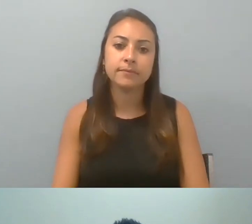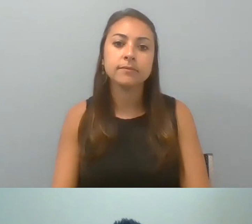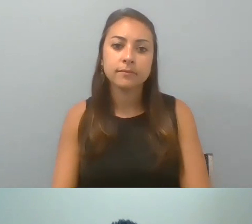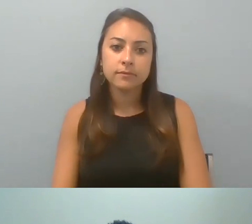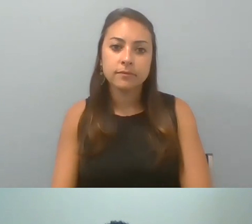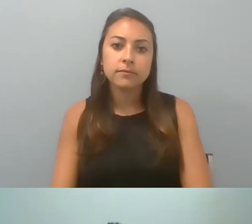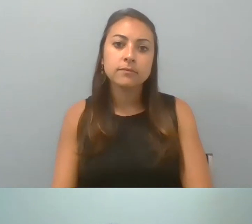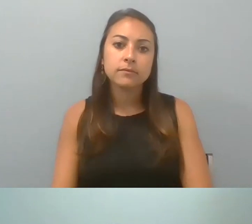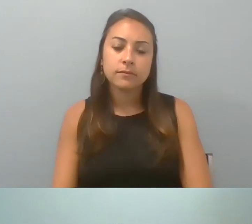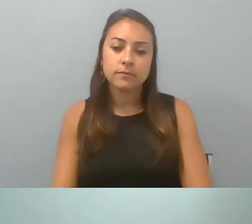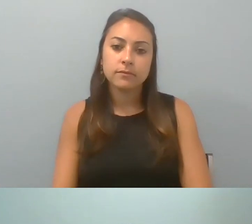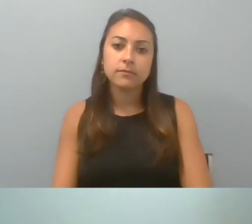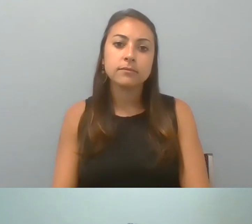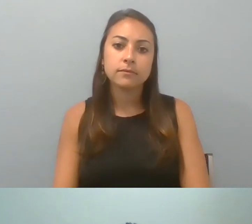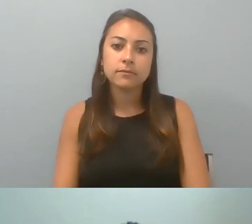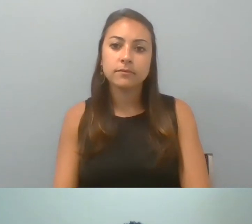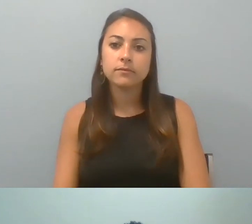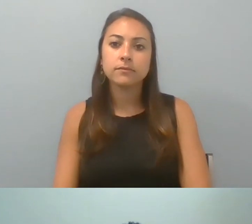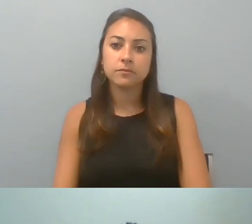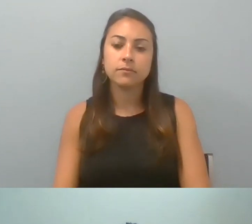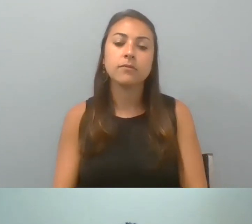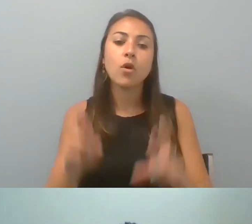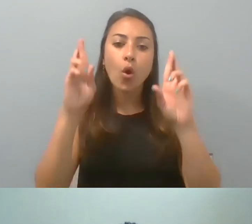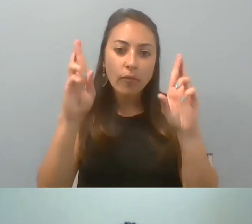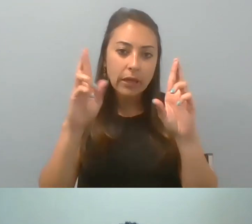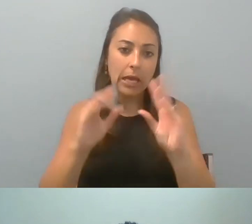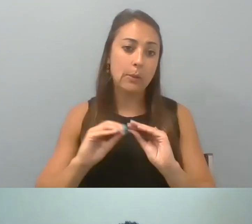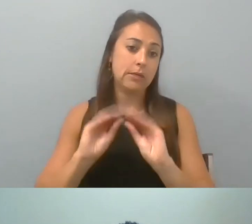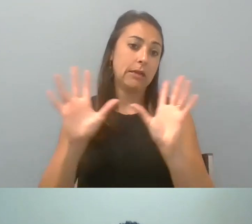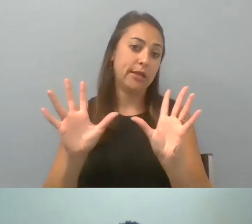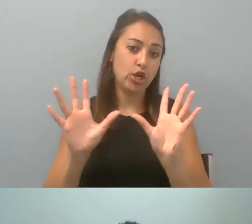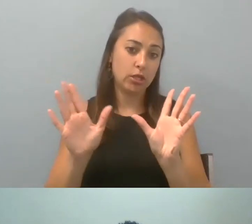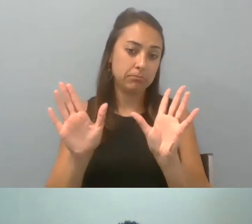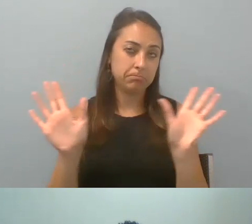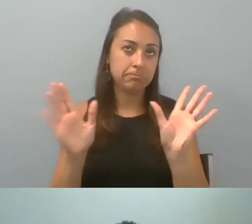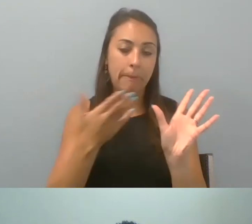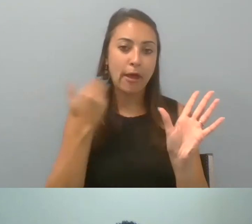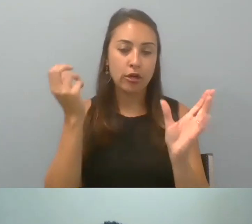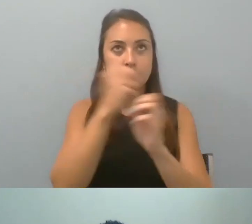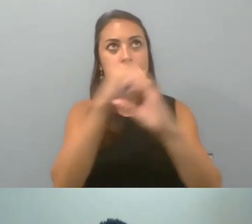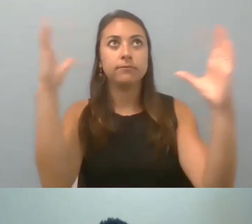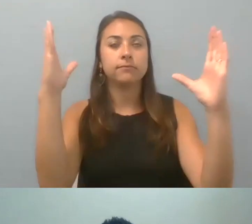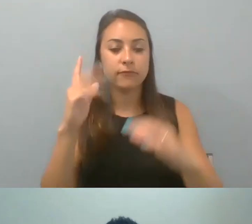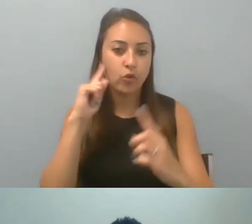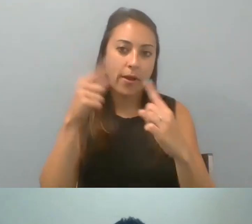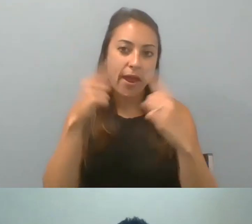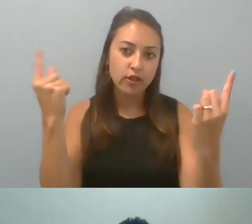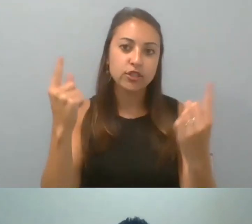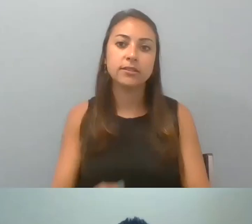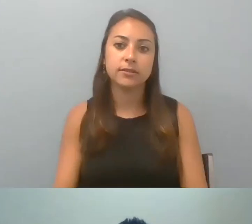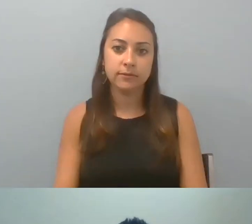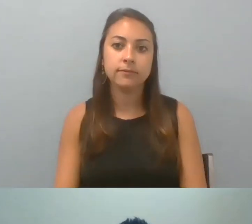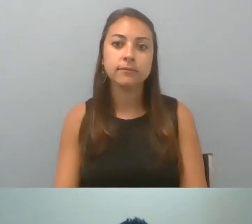their email address. But hopefully that gives people a general idea. Tiffany, you did reference